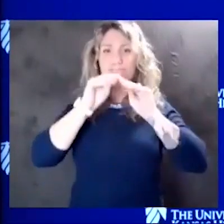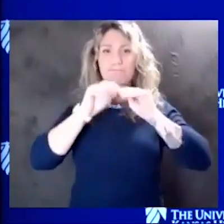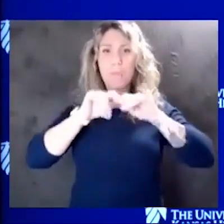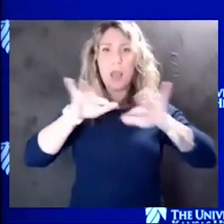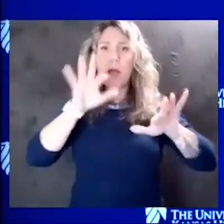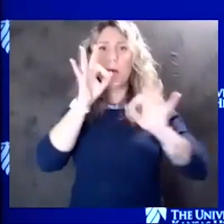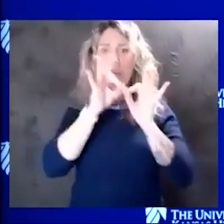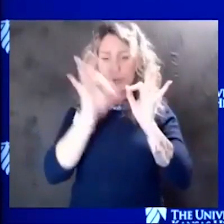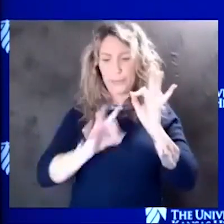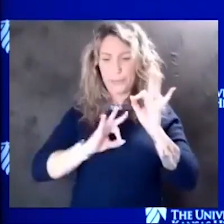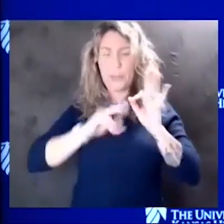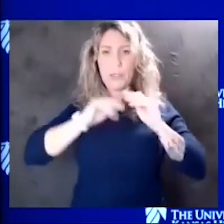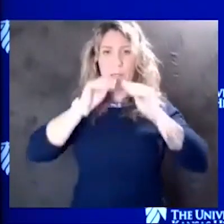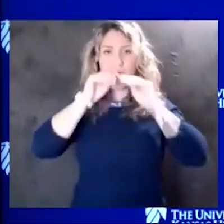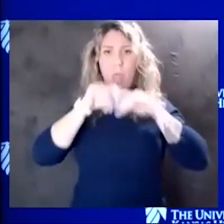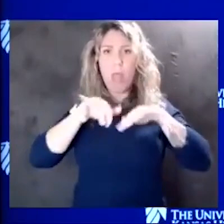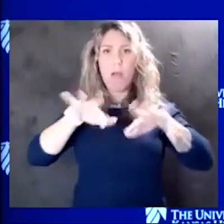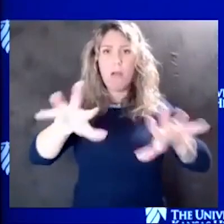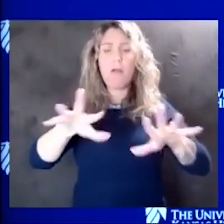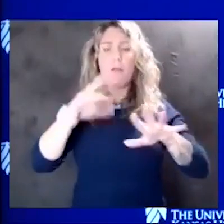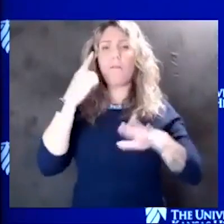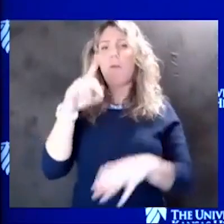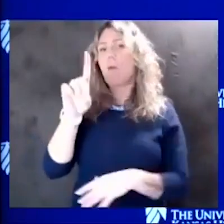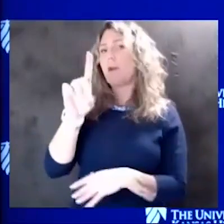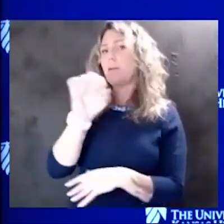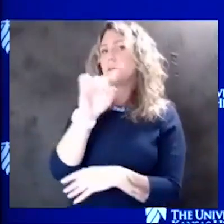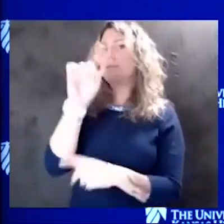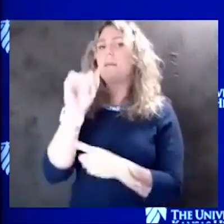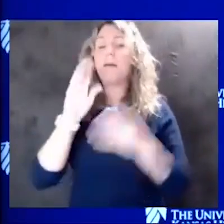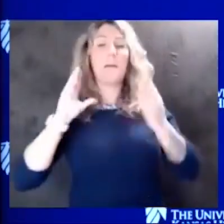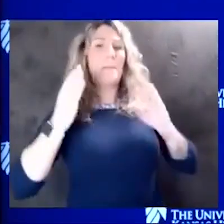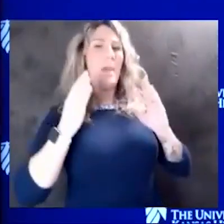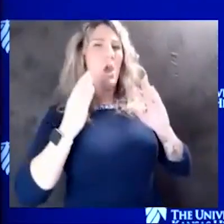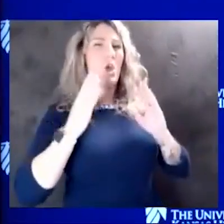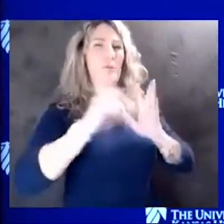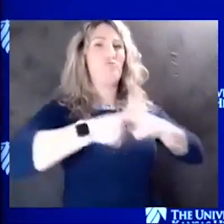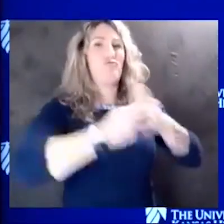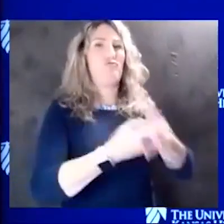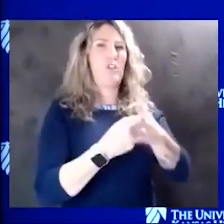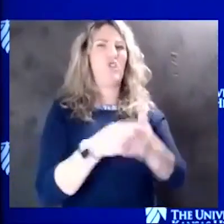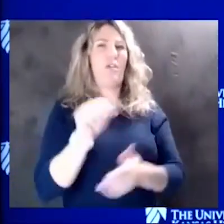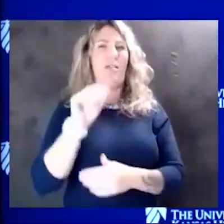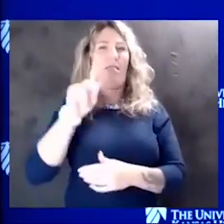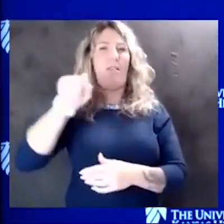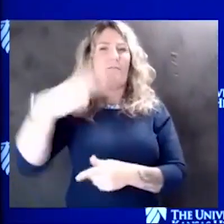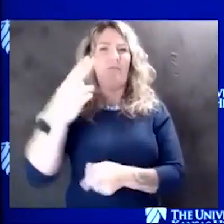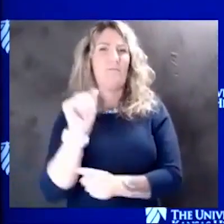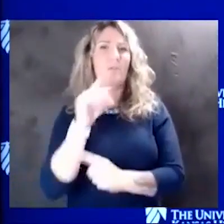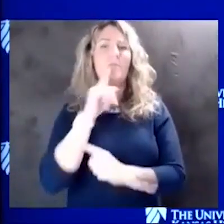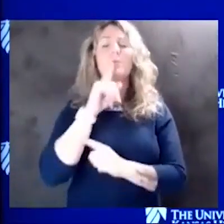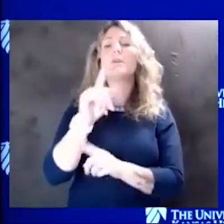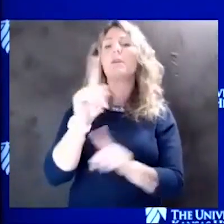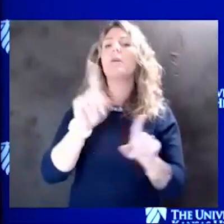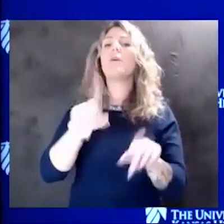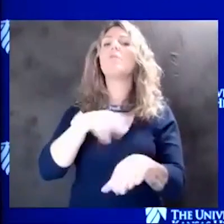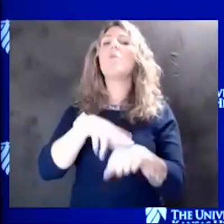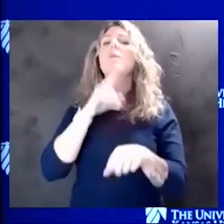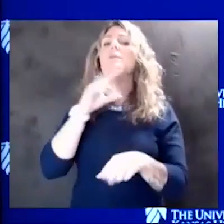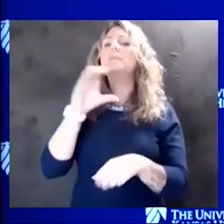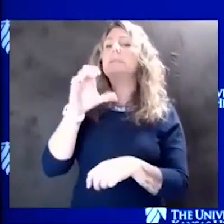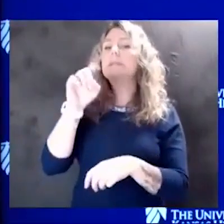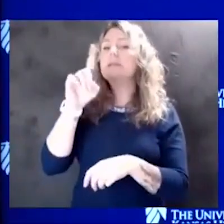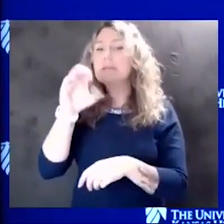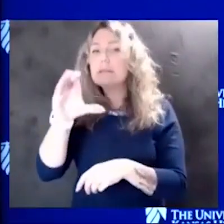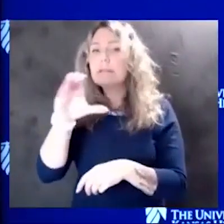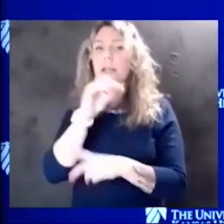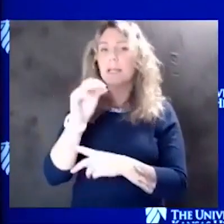Delta variant compared to the original Wuhan strain. So we have that, and then of course we have that CDC MMWR that was published